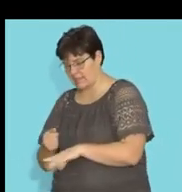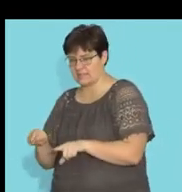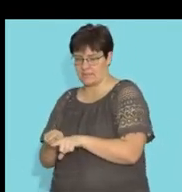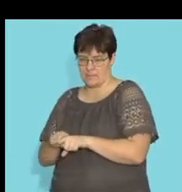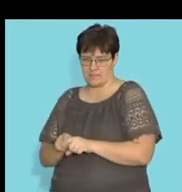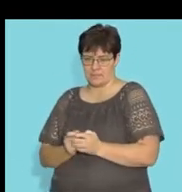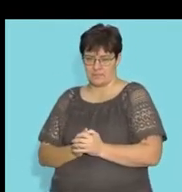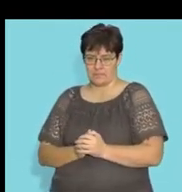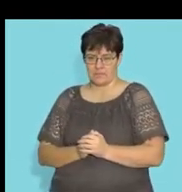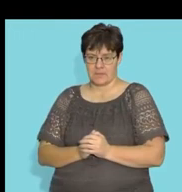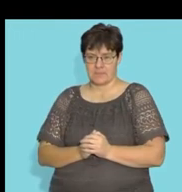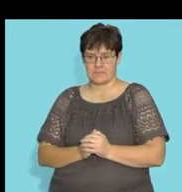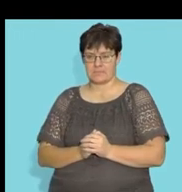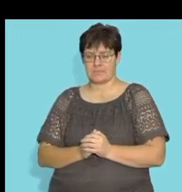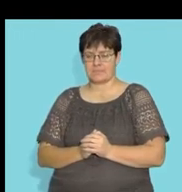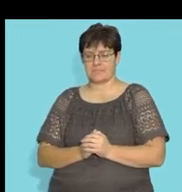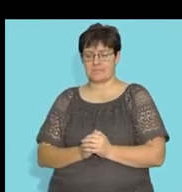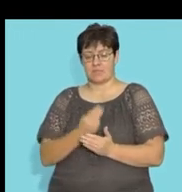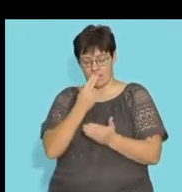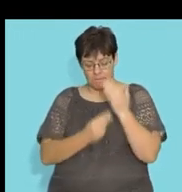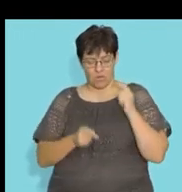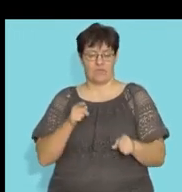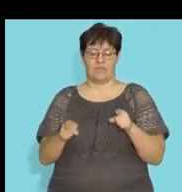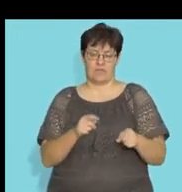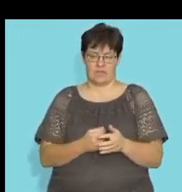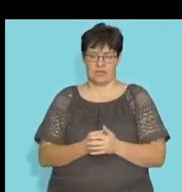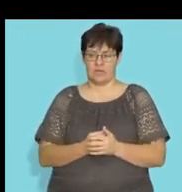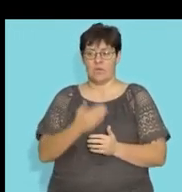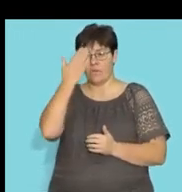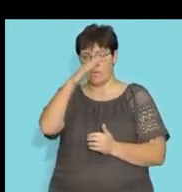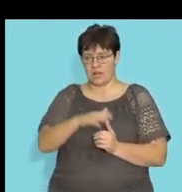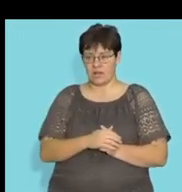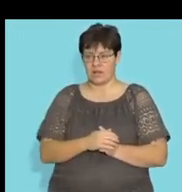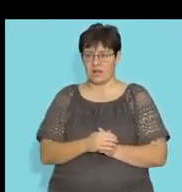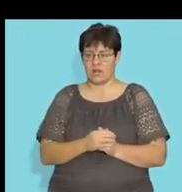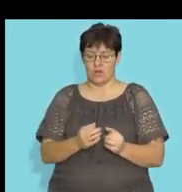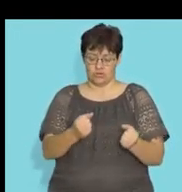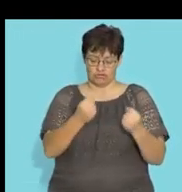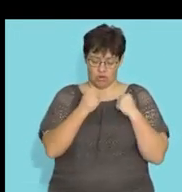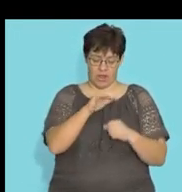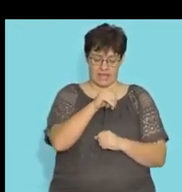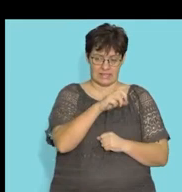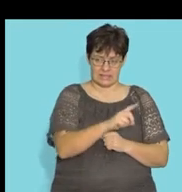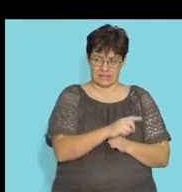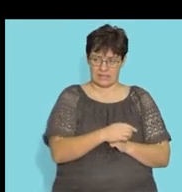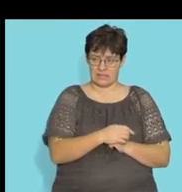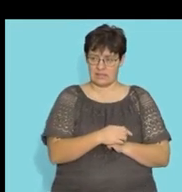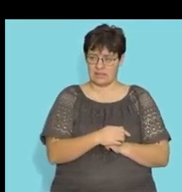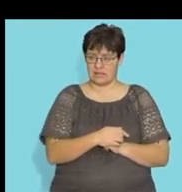base that reacted with the strong acid. So in both cases, we know that with a strong acid,